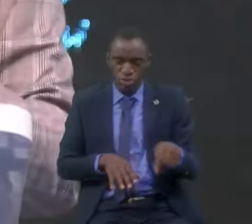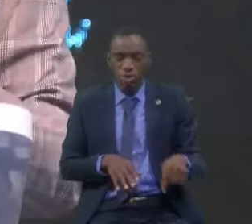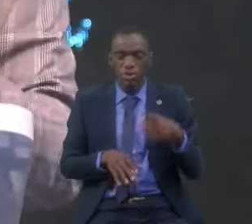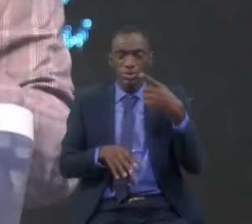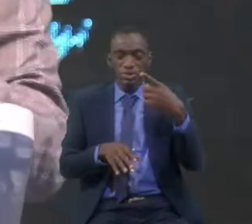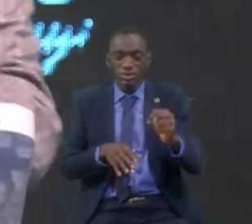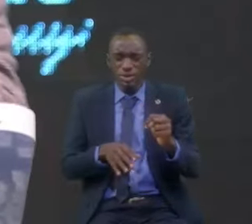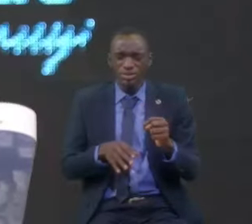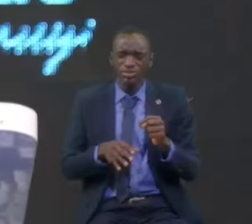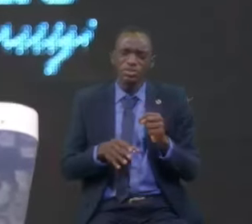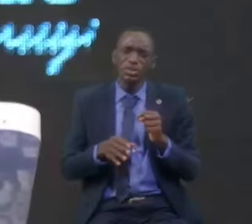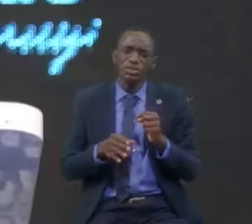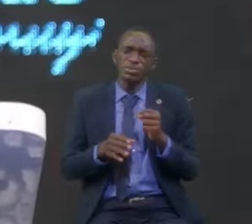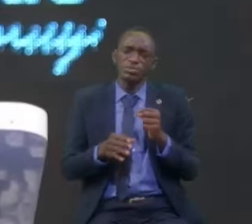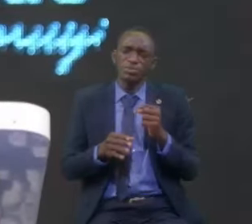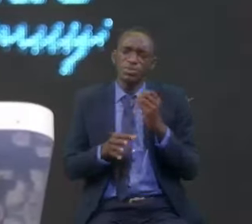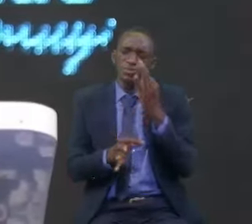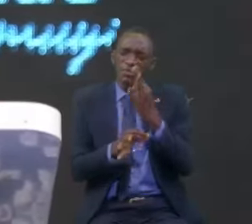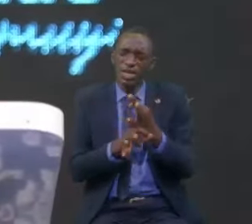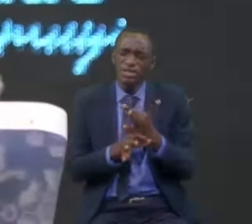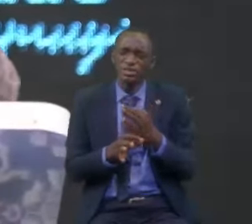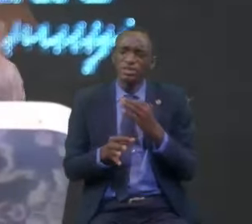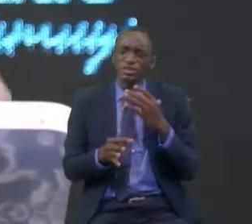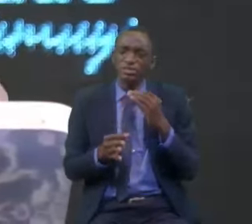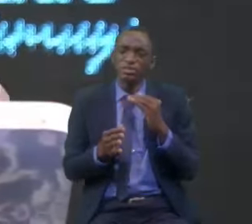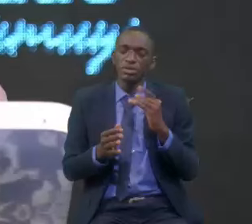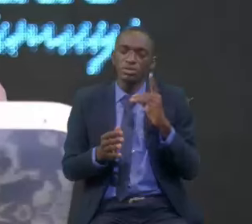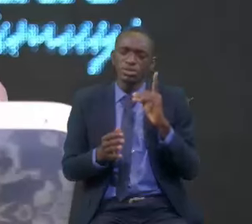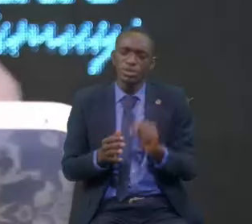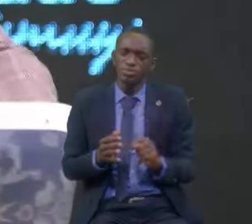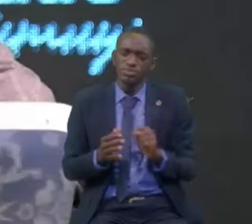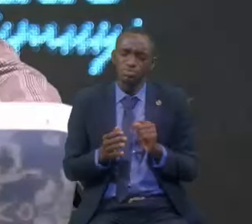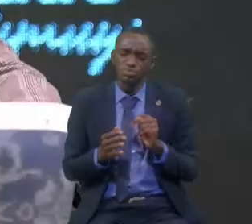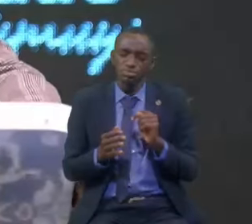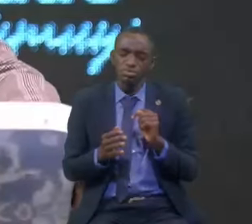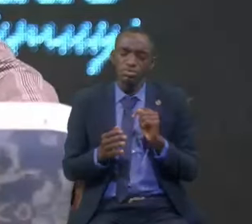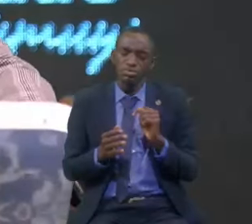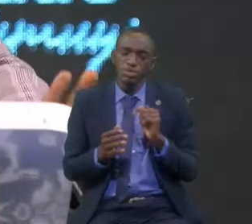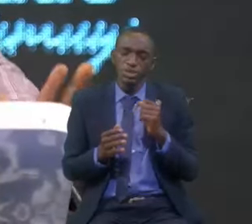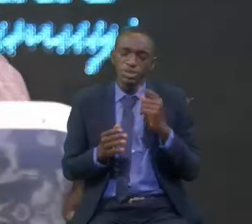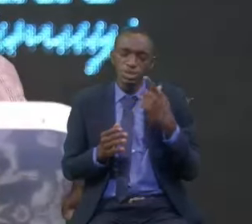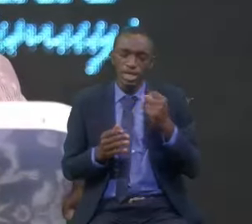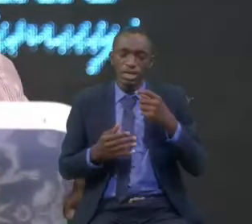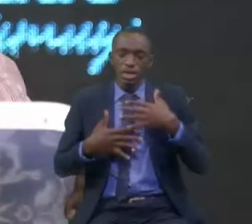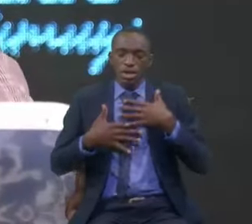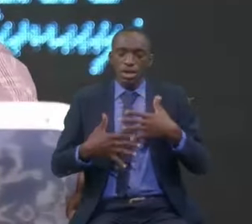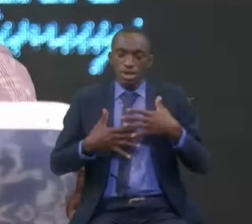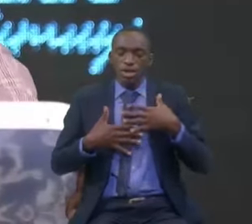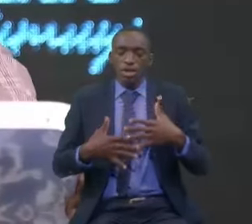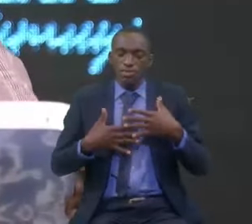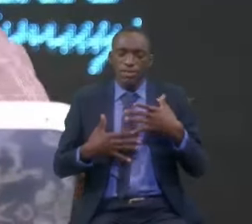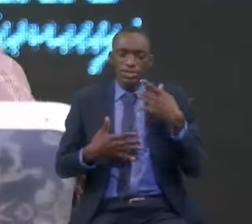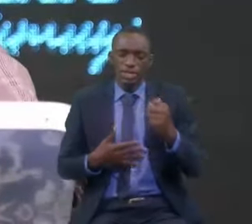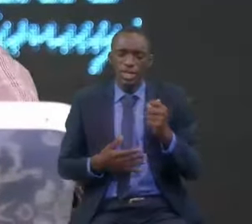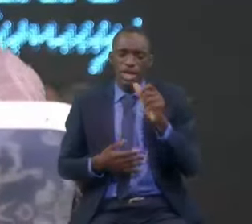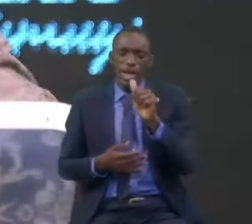face the breathing system and the asthma the anir the